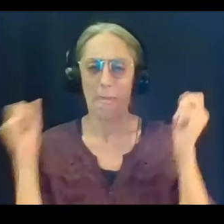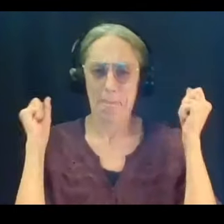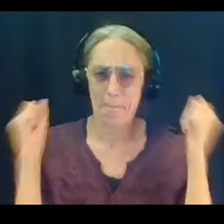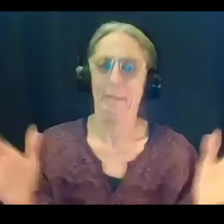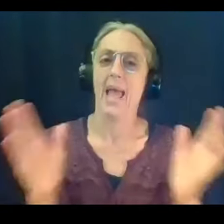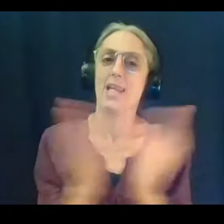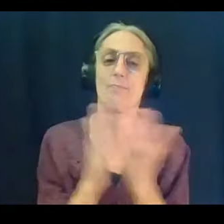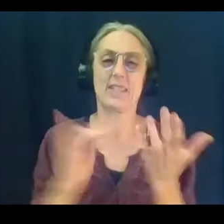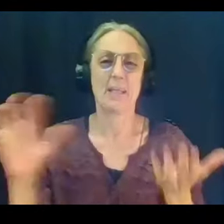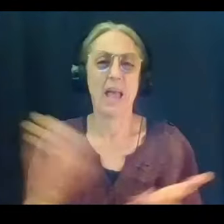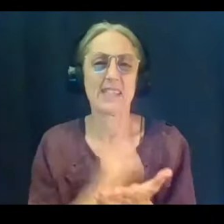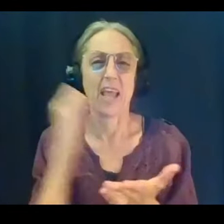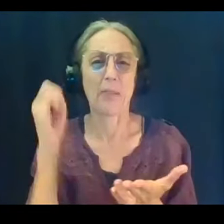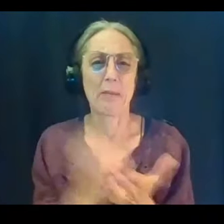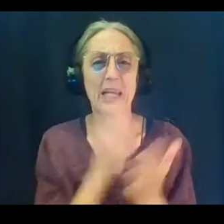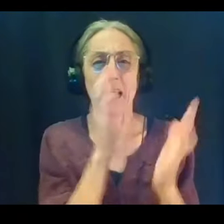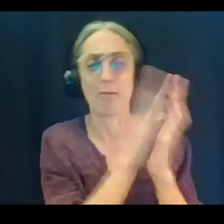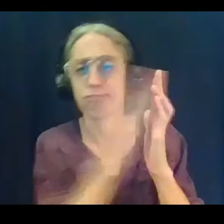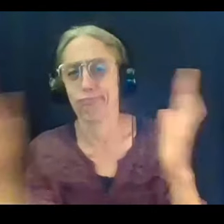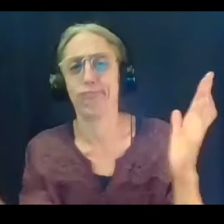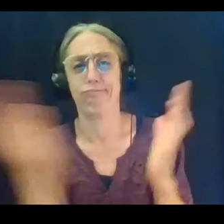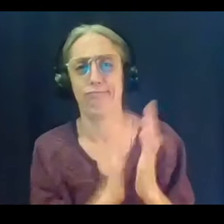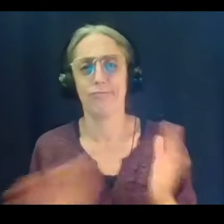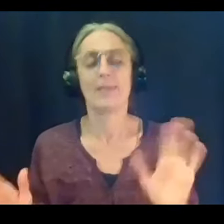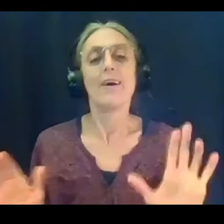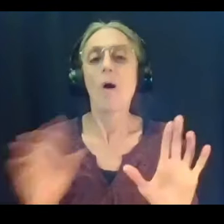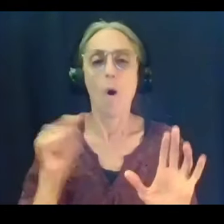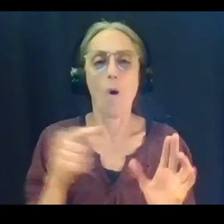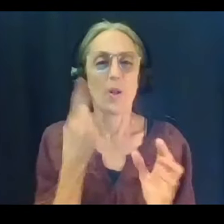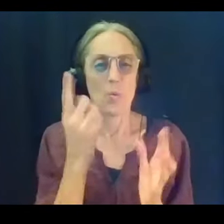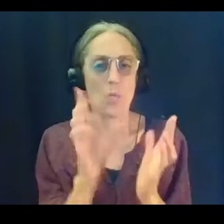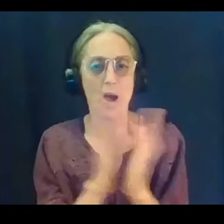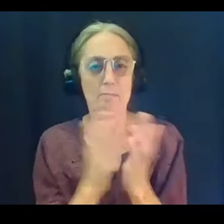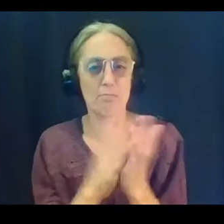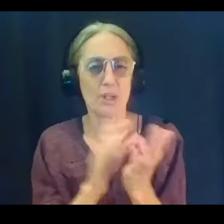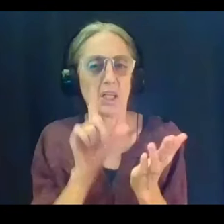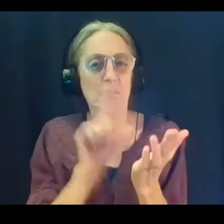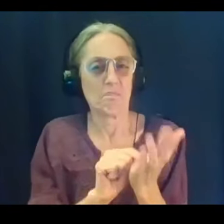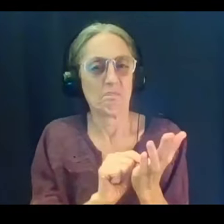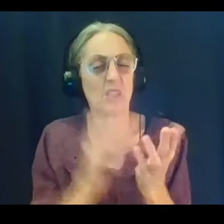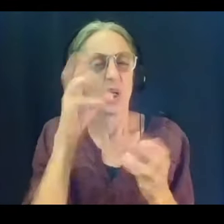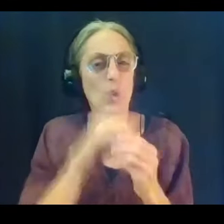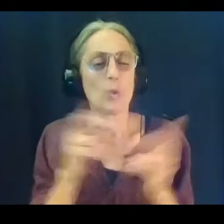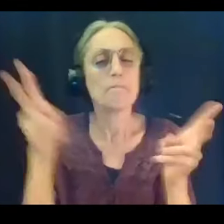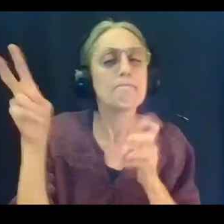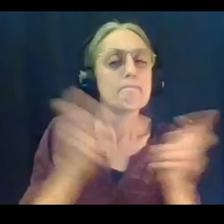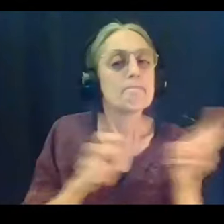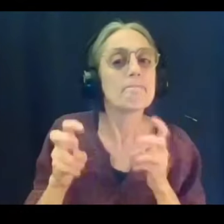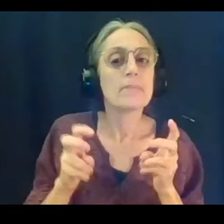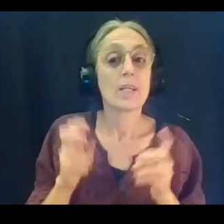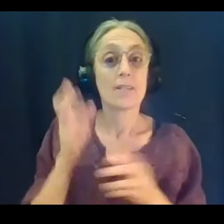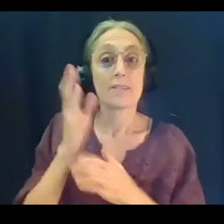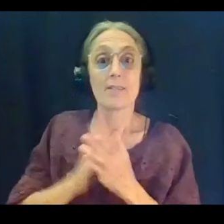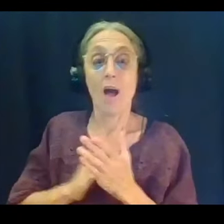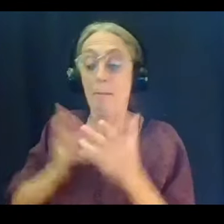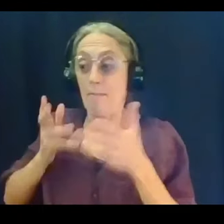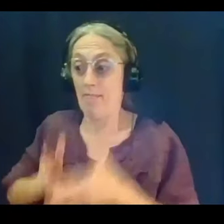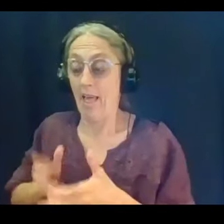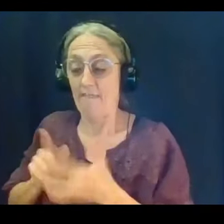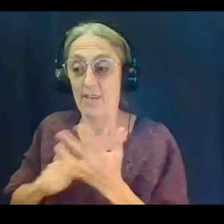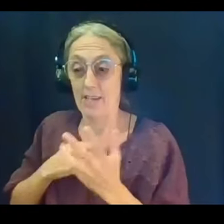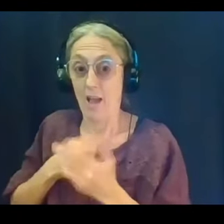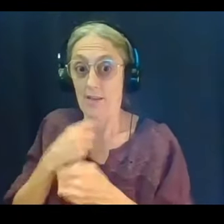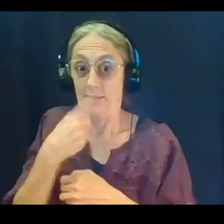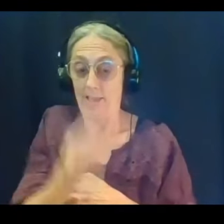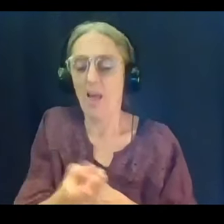Like, everything. But those are things I'm going to take with me to my grave because they're ours, right? Yeah. But the things that